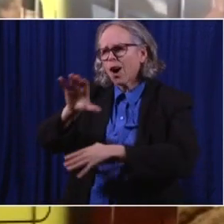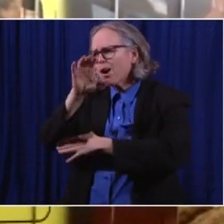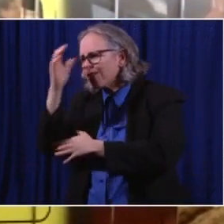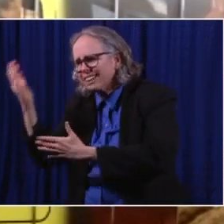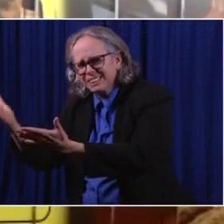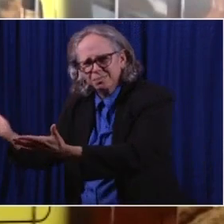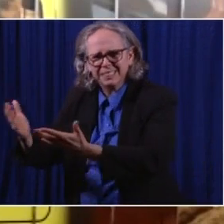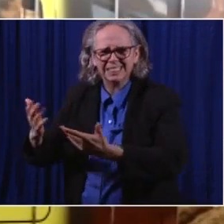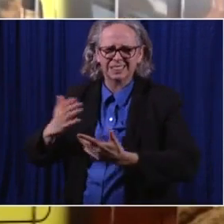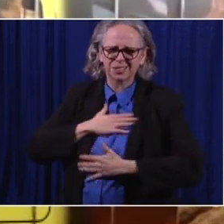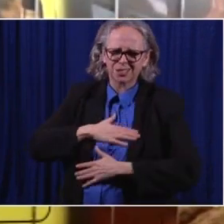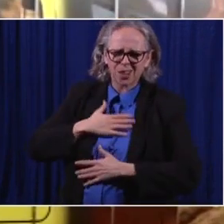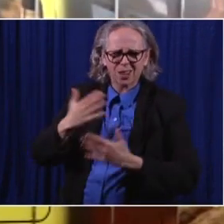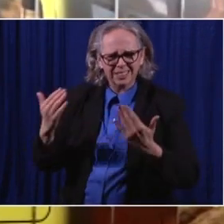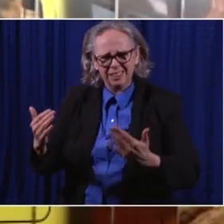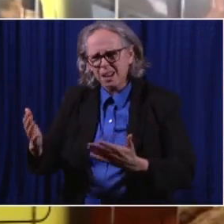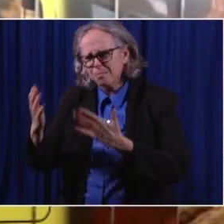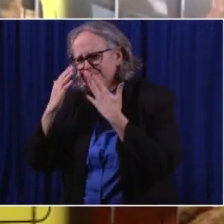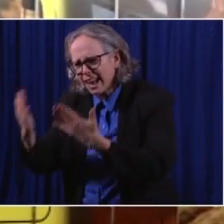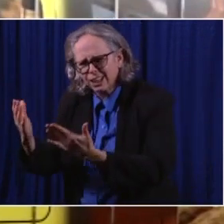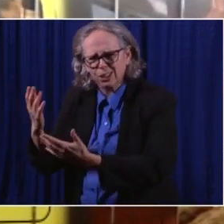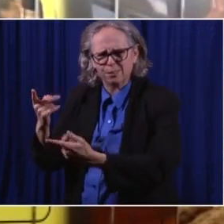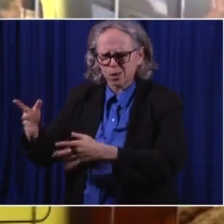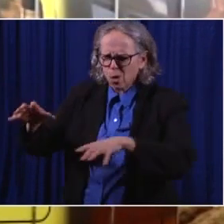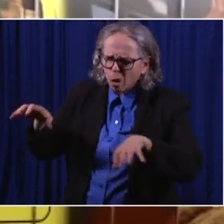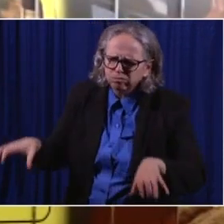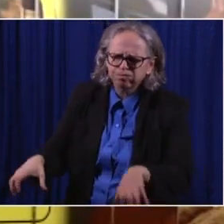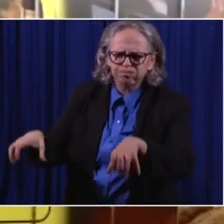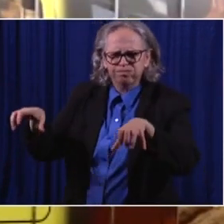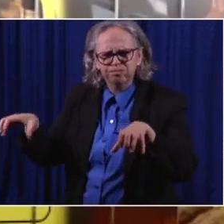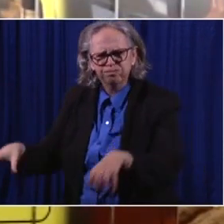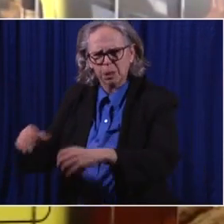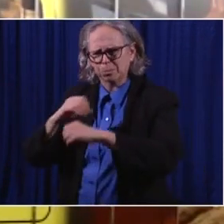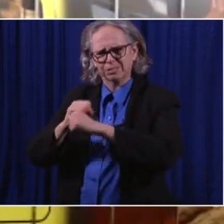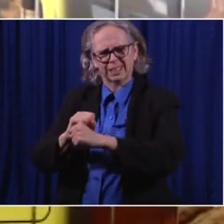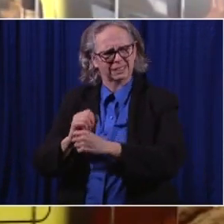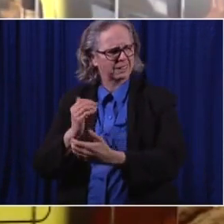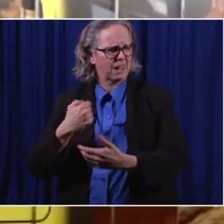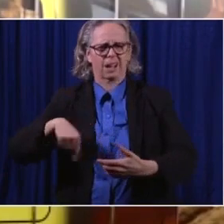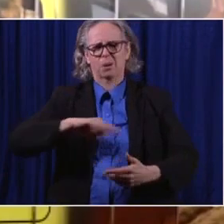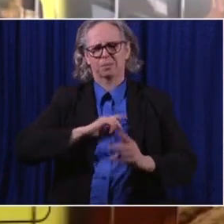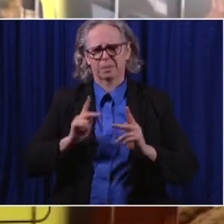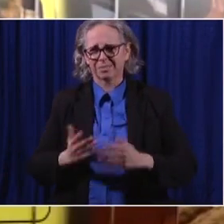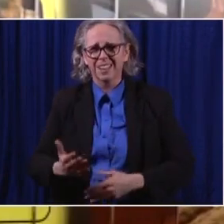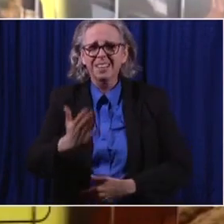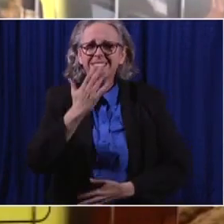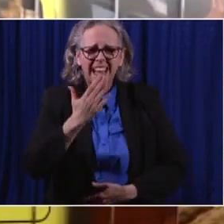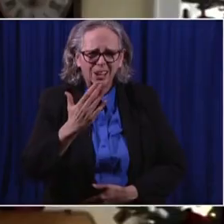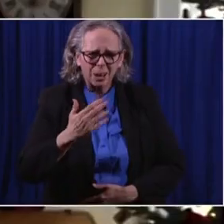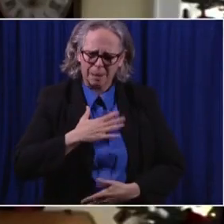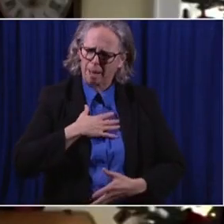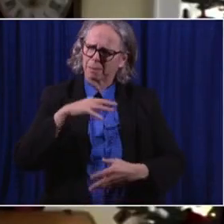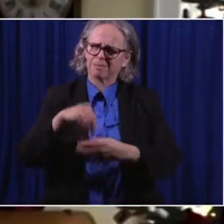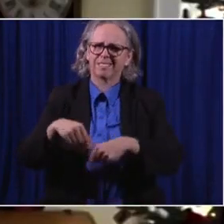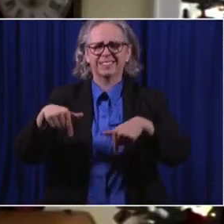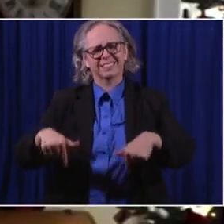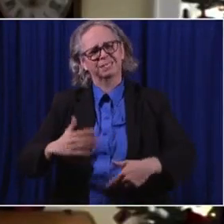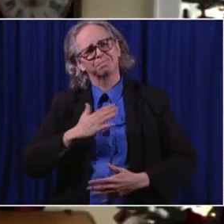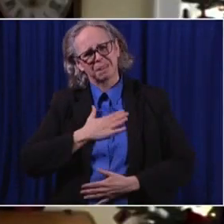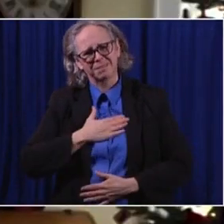what you both do to keep us all safe. Thank you. And thanks for having me be a part of this. Thank you. Thank you. Appreciate it. We're going to